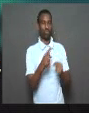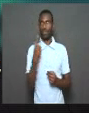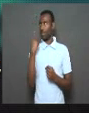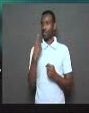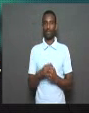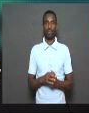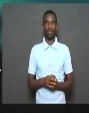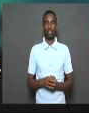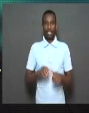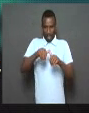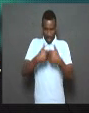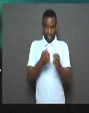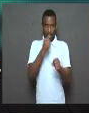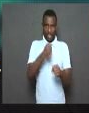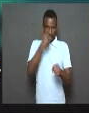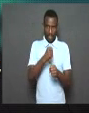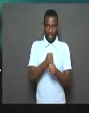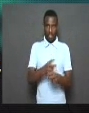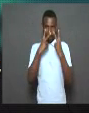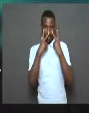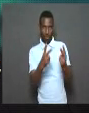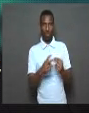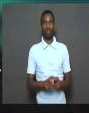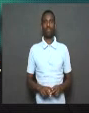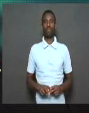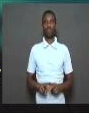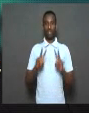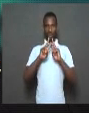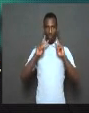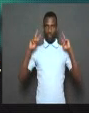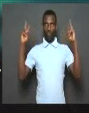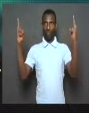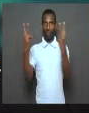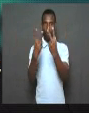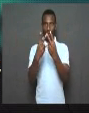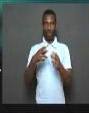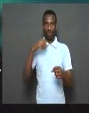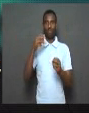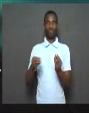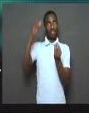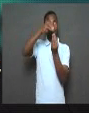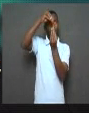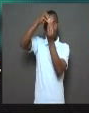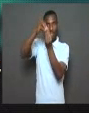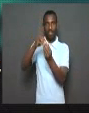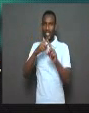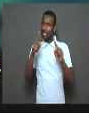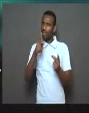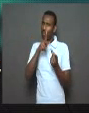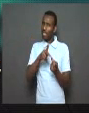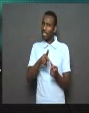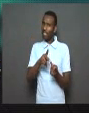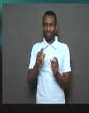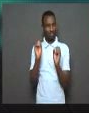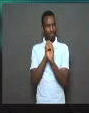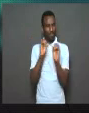Notice how when work is done, the volume increases, but the pressure does not.